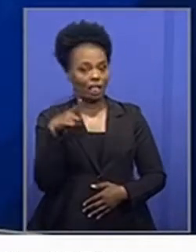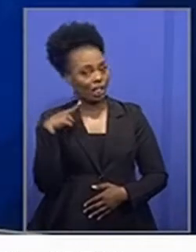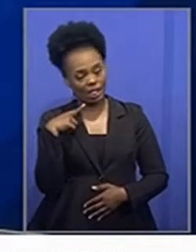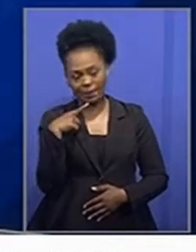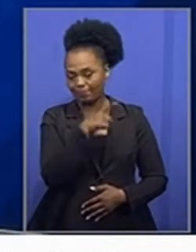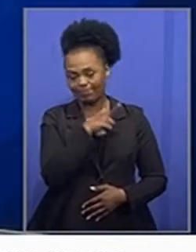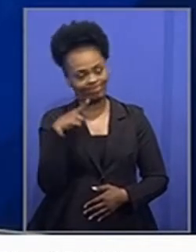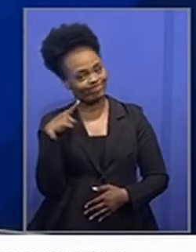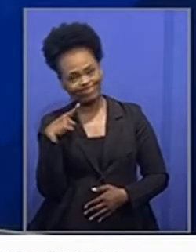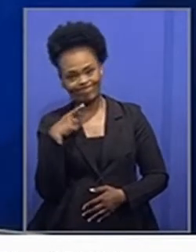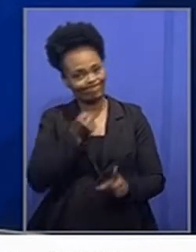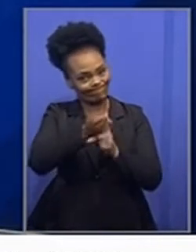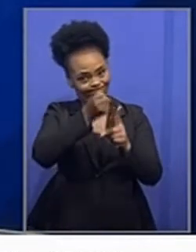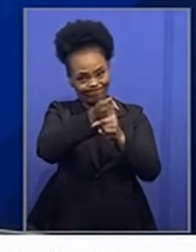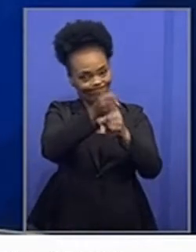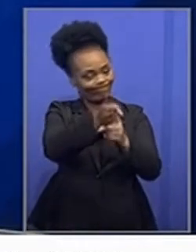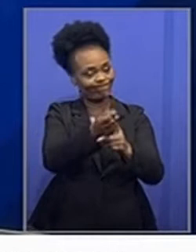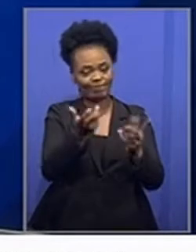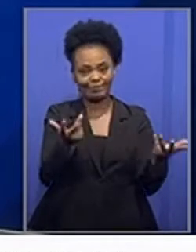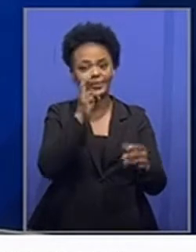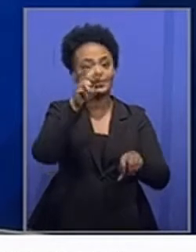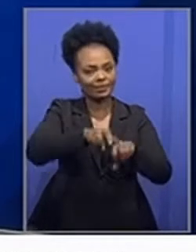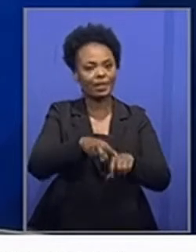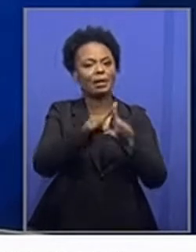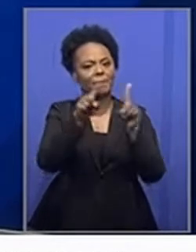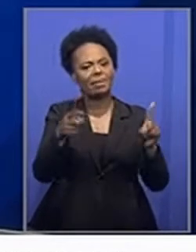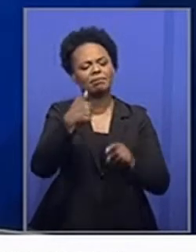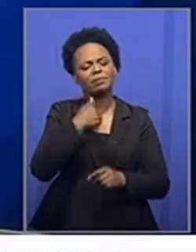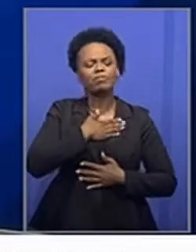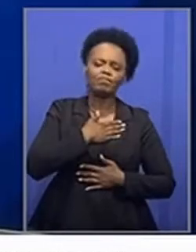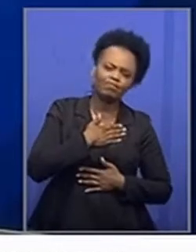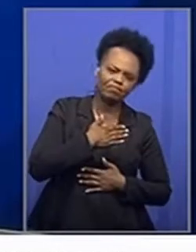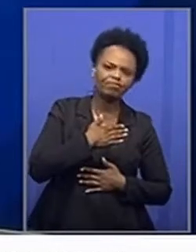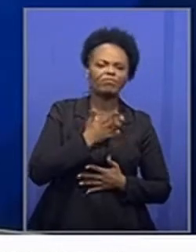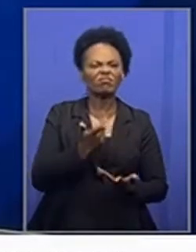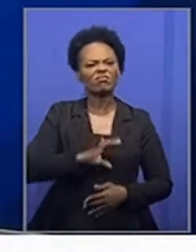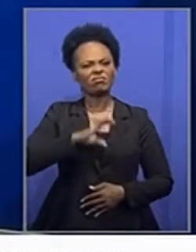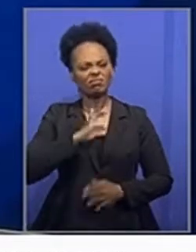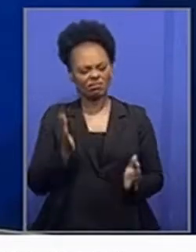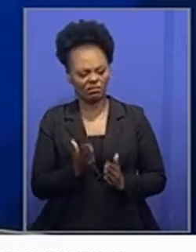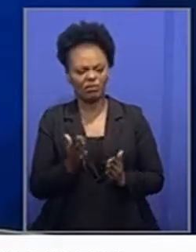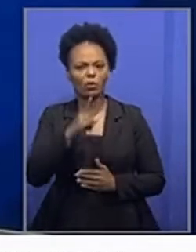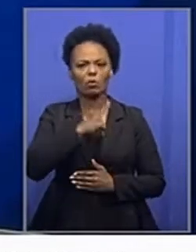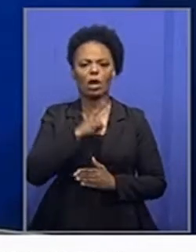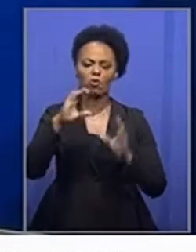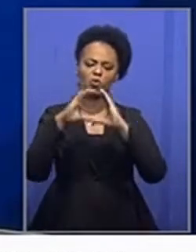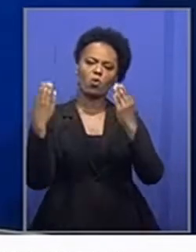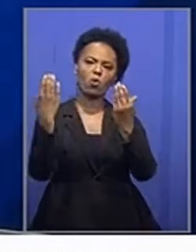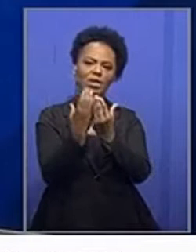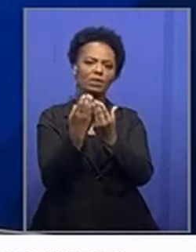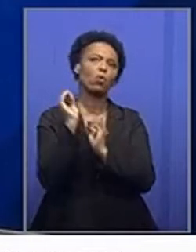way, but I'm encouraged ka gore there is a committee go World